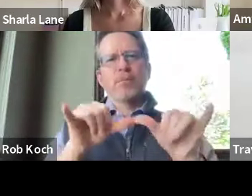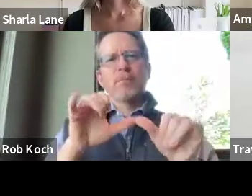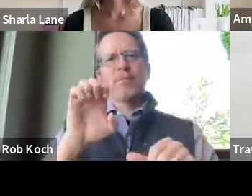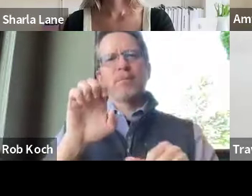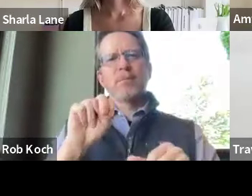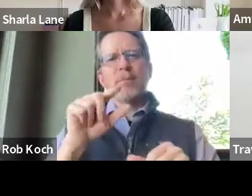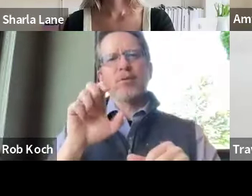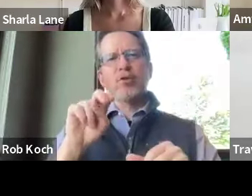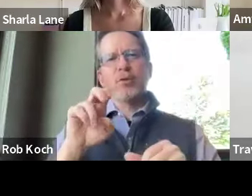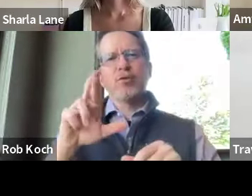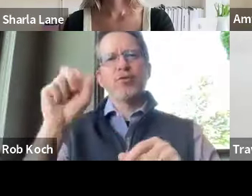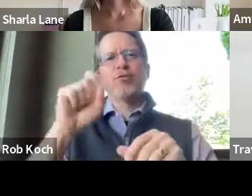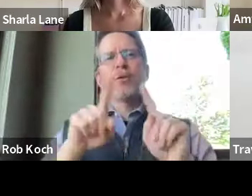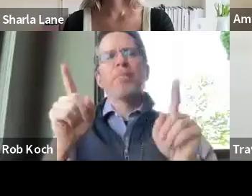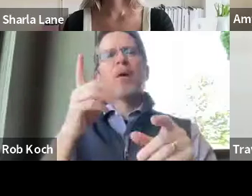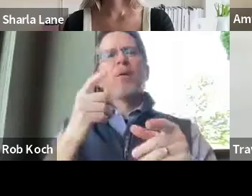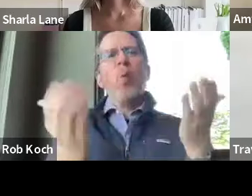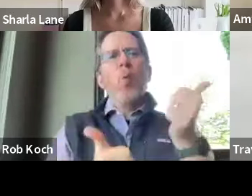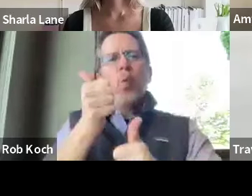Zino Chin says, yeah, that's right. That's what I'm doing.